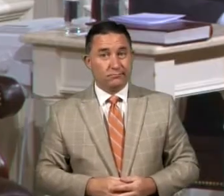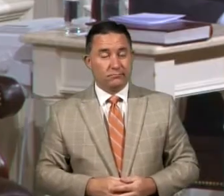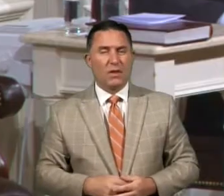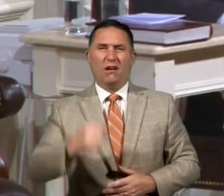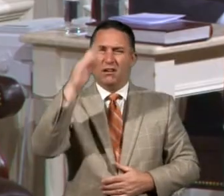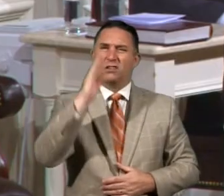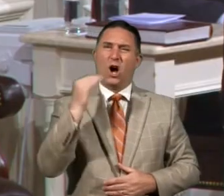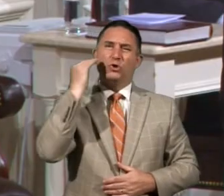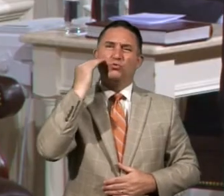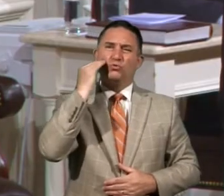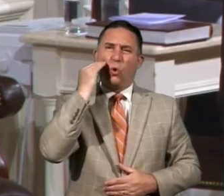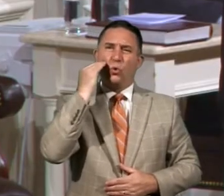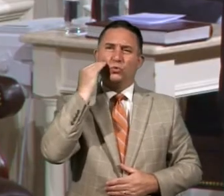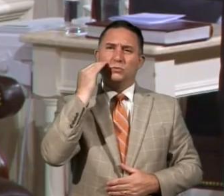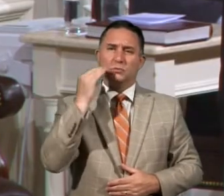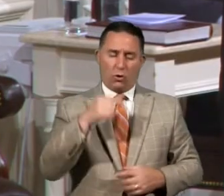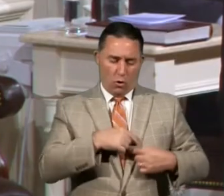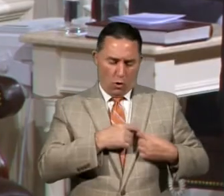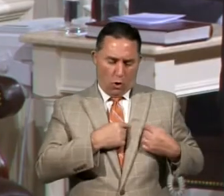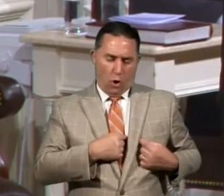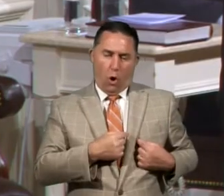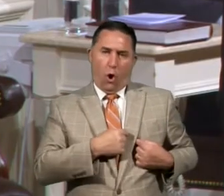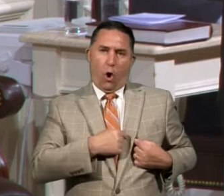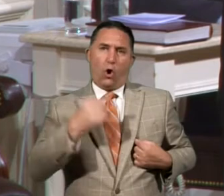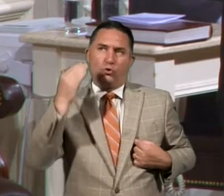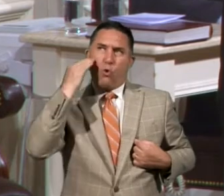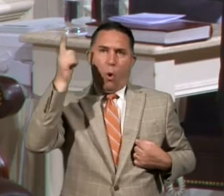And God knows the recesses of our heart.